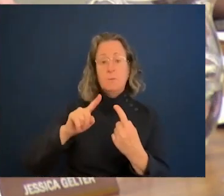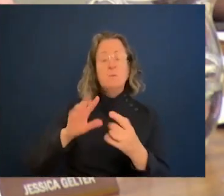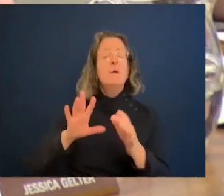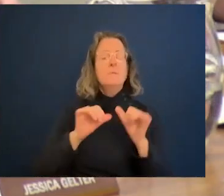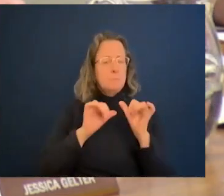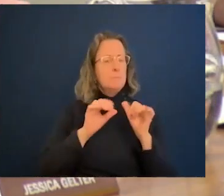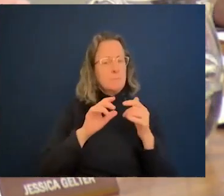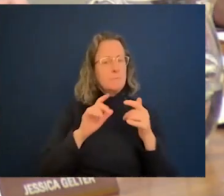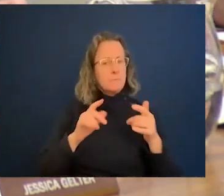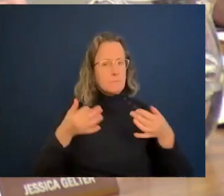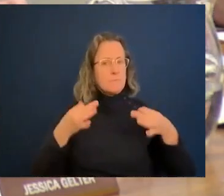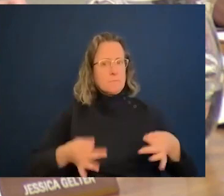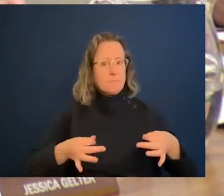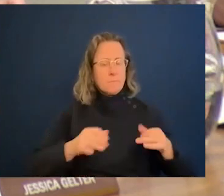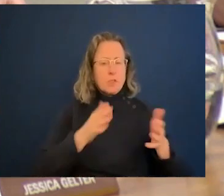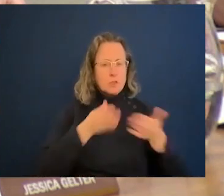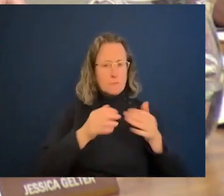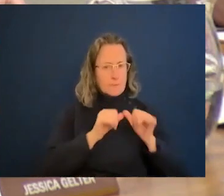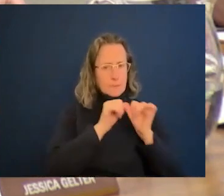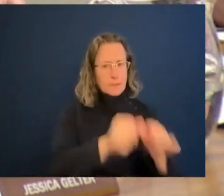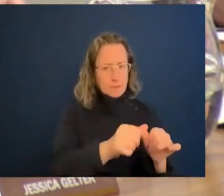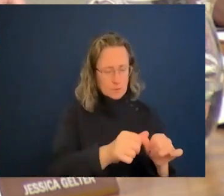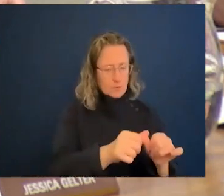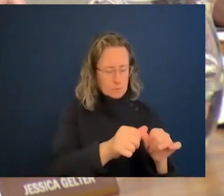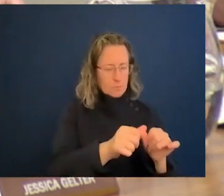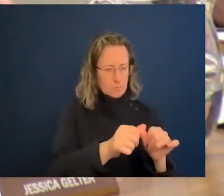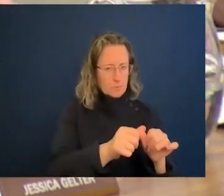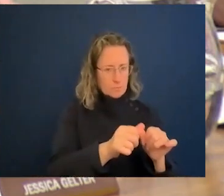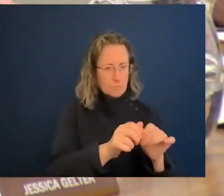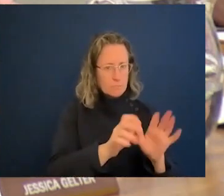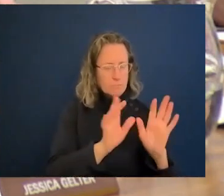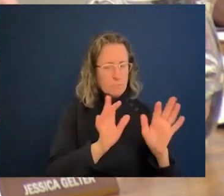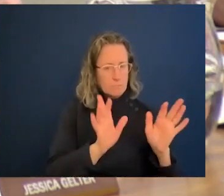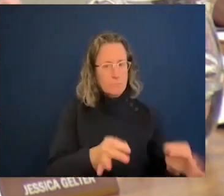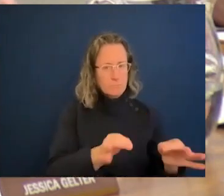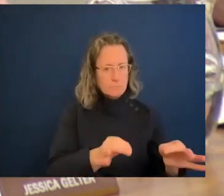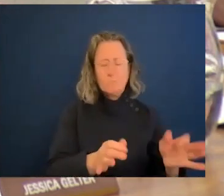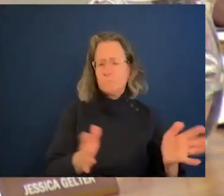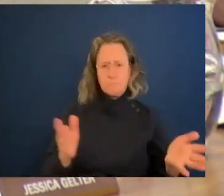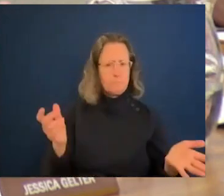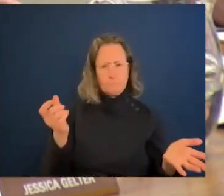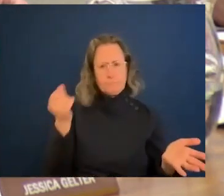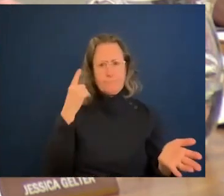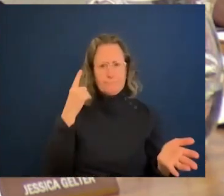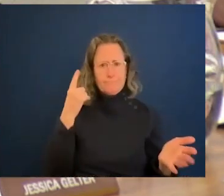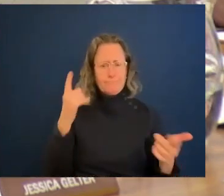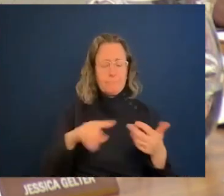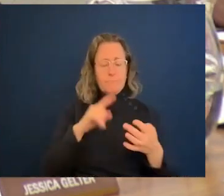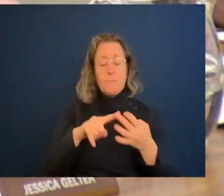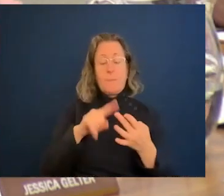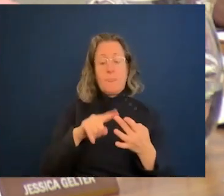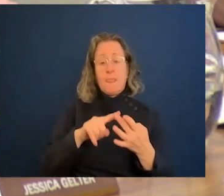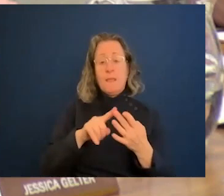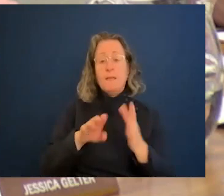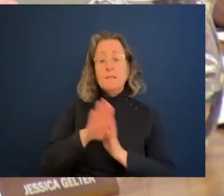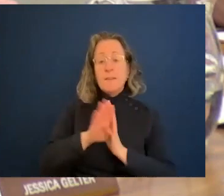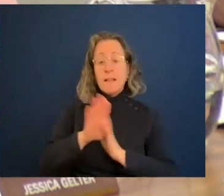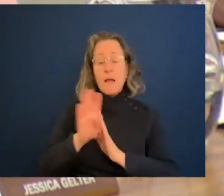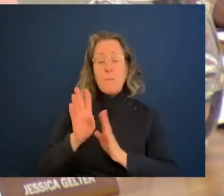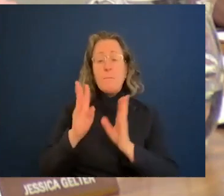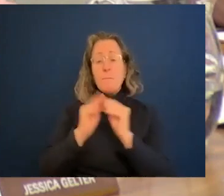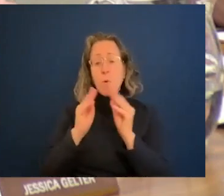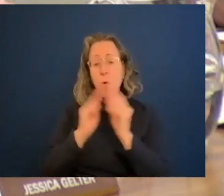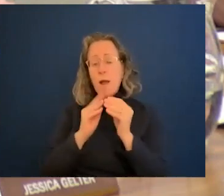service yeah um which I find makes total sense pursue parallel tracks of further information gathering